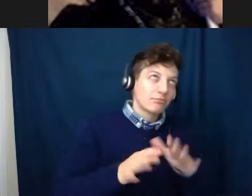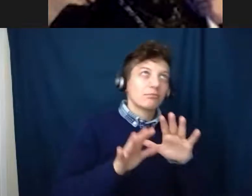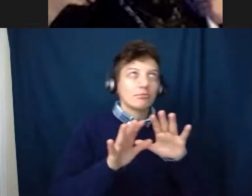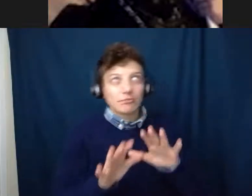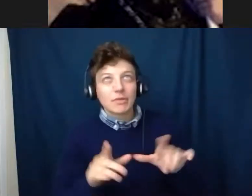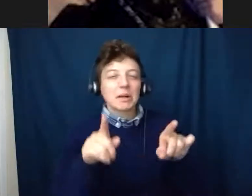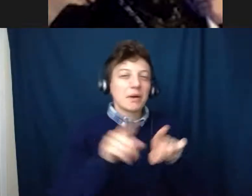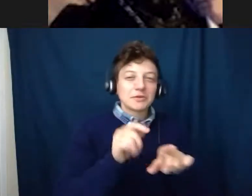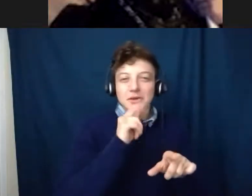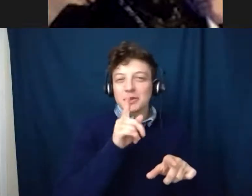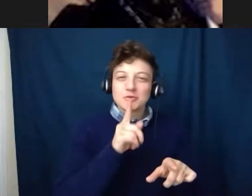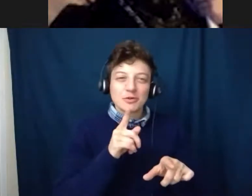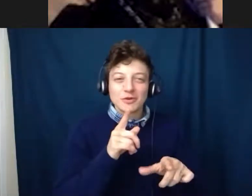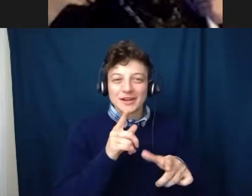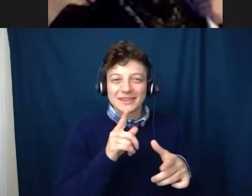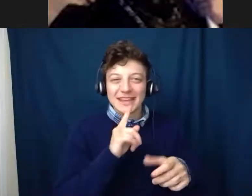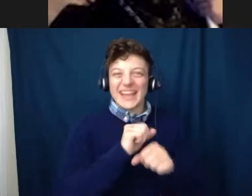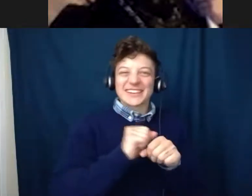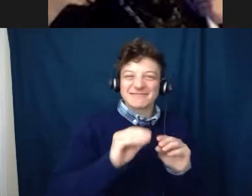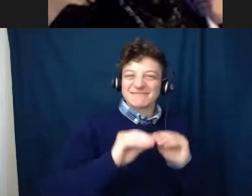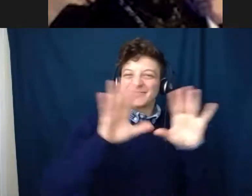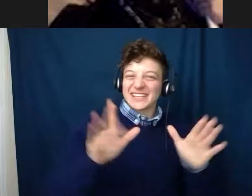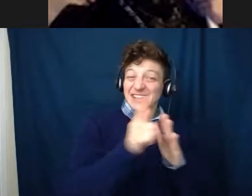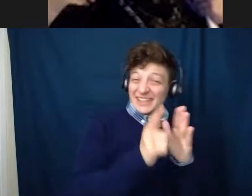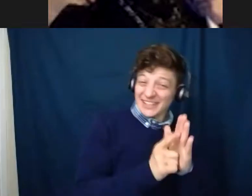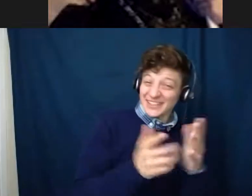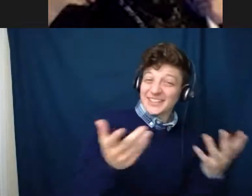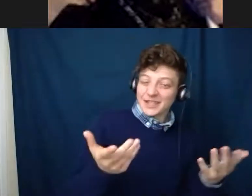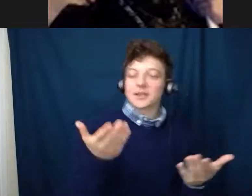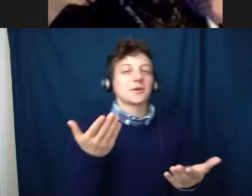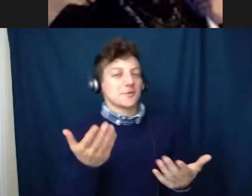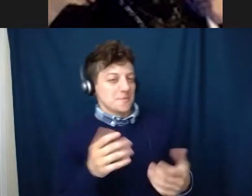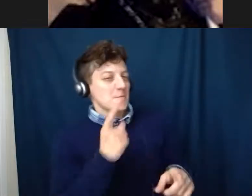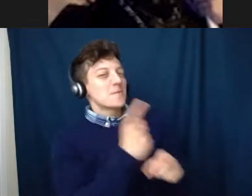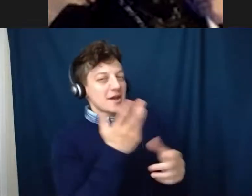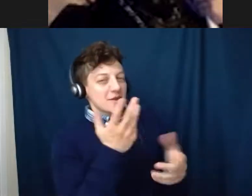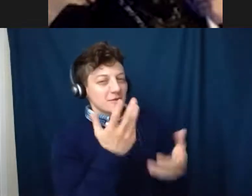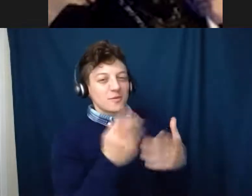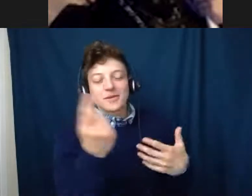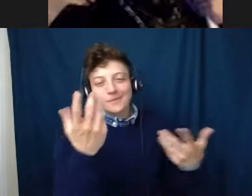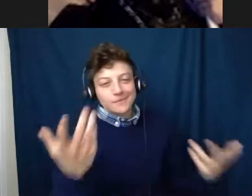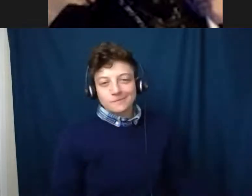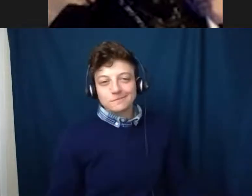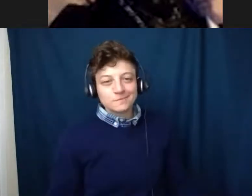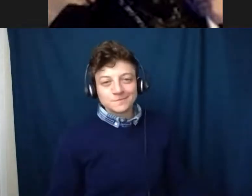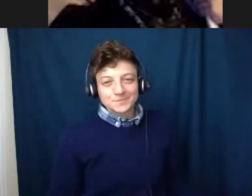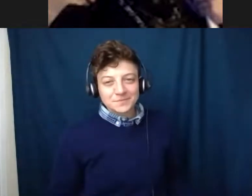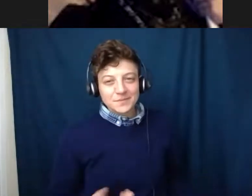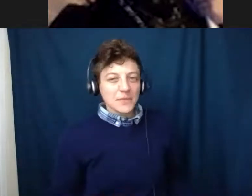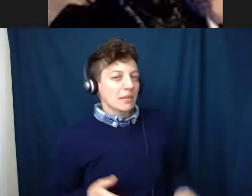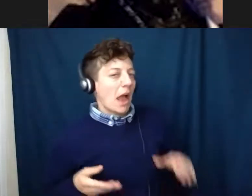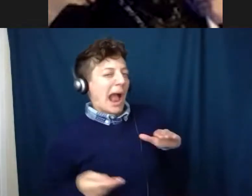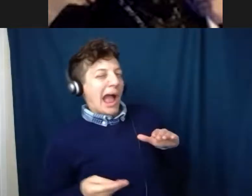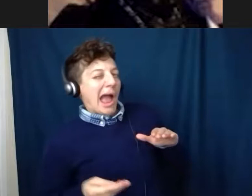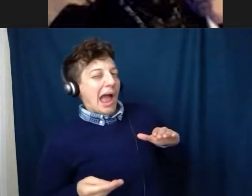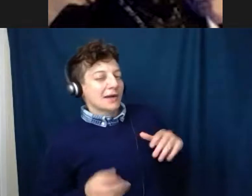it's explicitly legal. Right. So I think it would be towing. So it might have to be something that we do as under the table, smaller